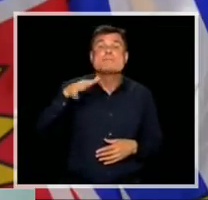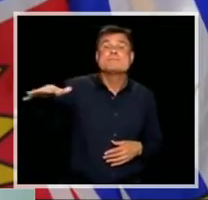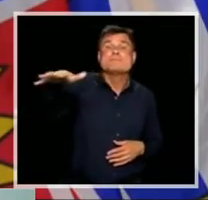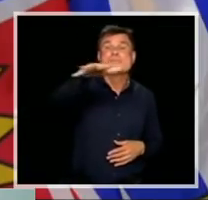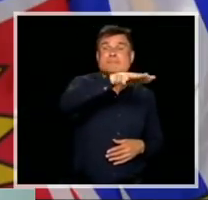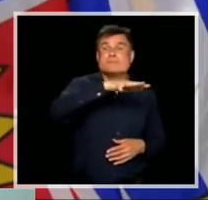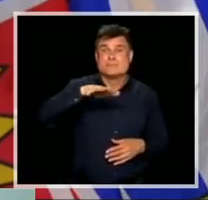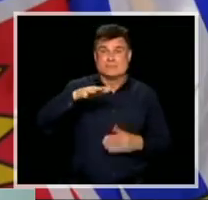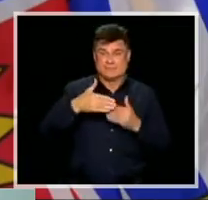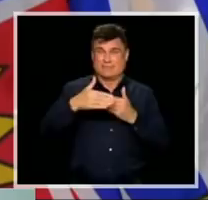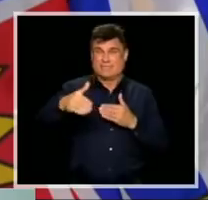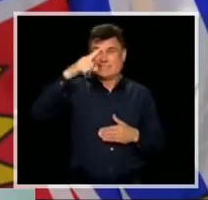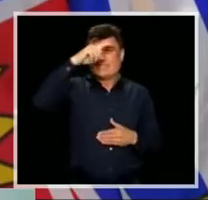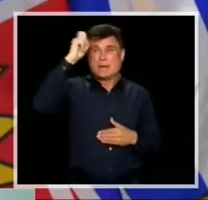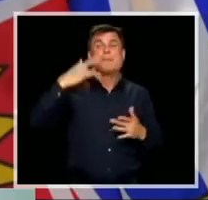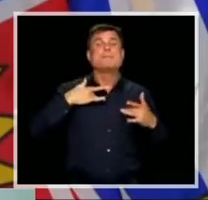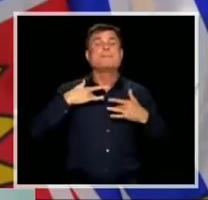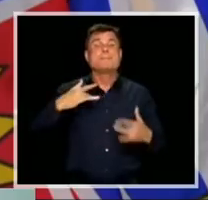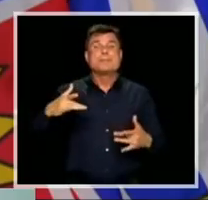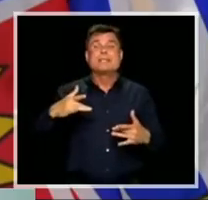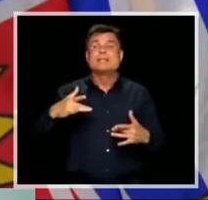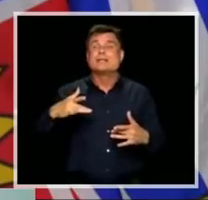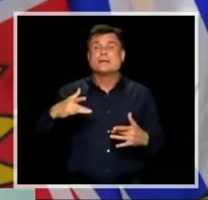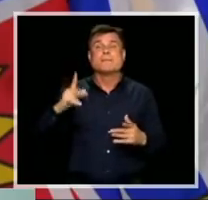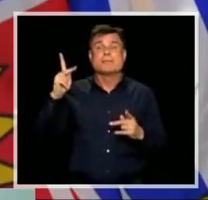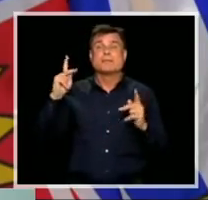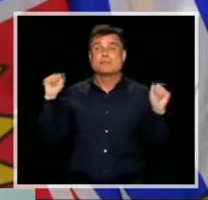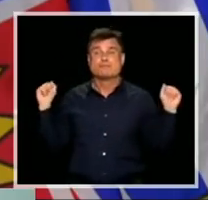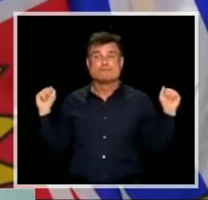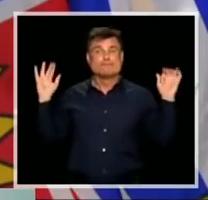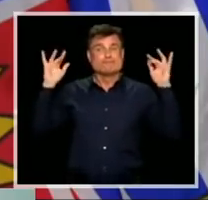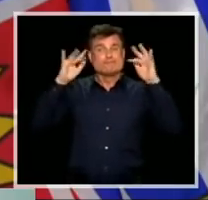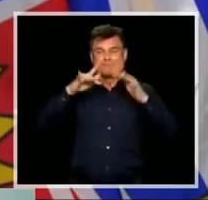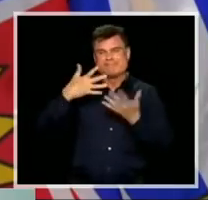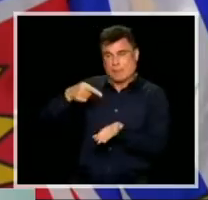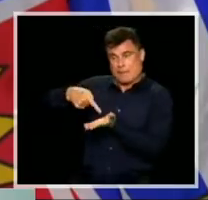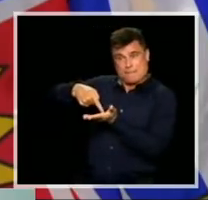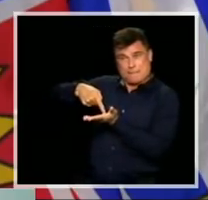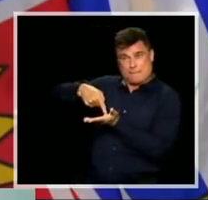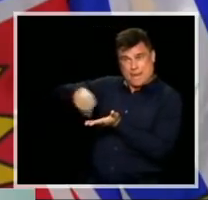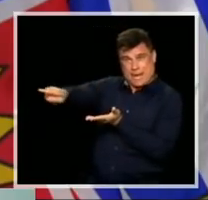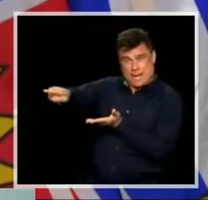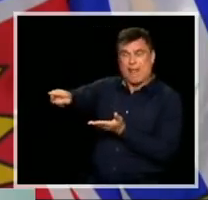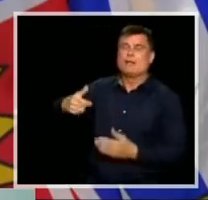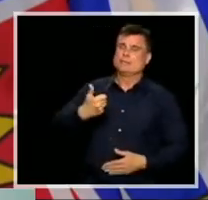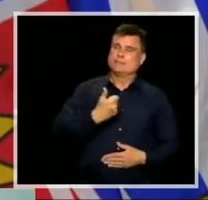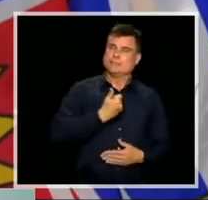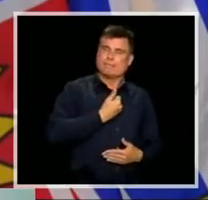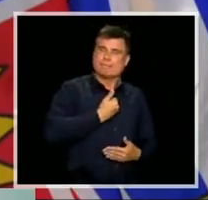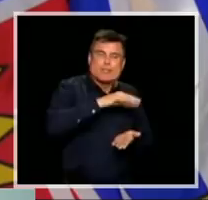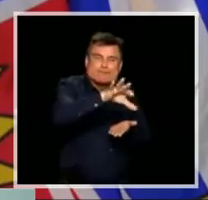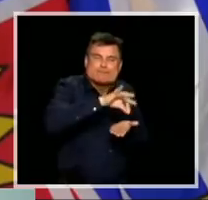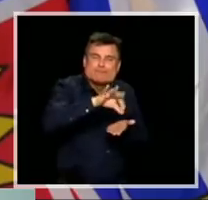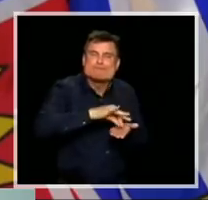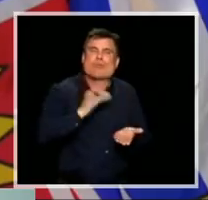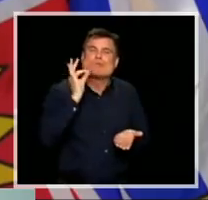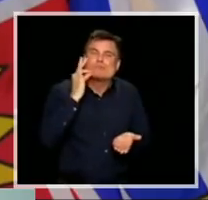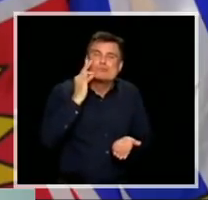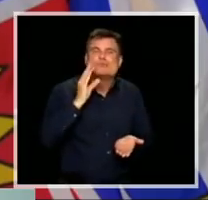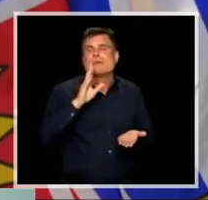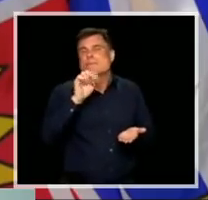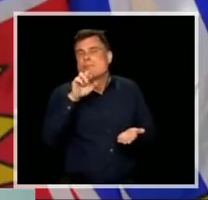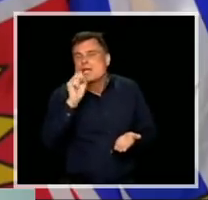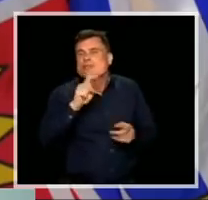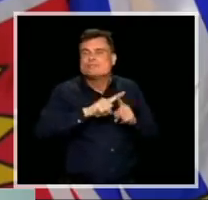will be coming in the near future. And I do expect that they absolutely will be able to have a number of different sports and